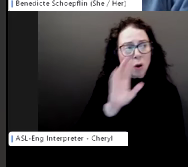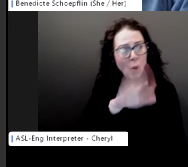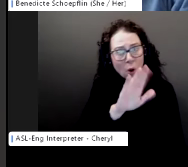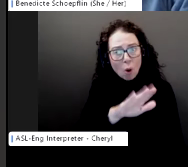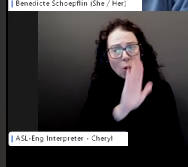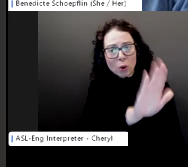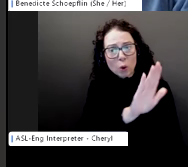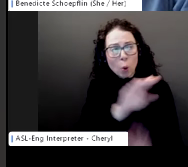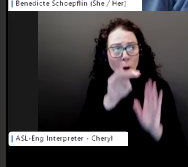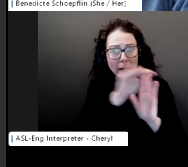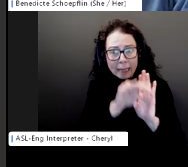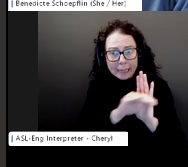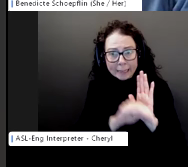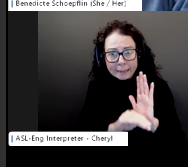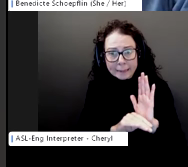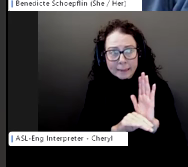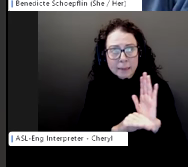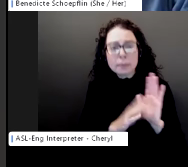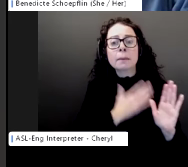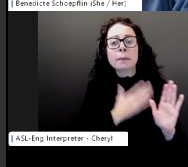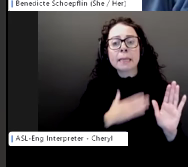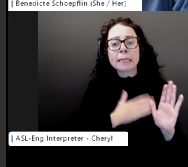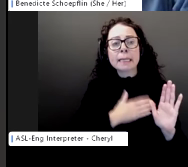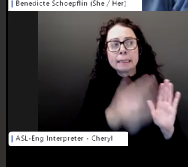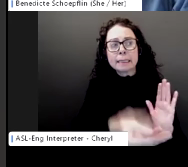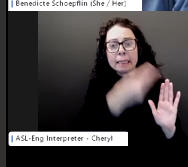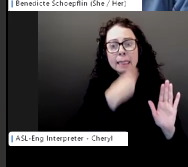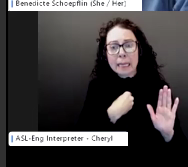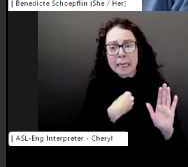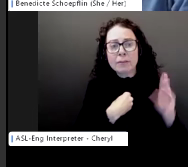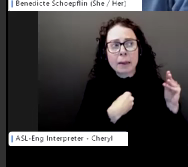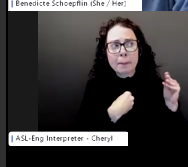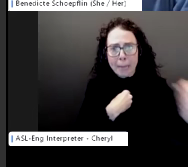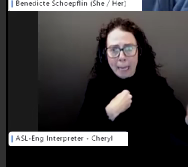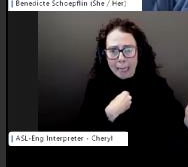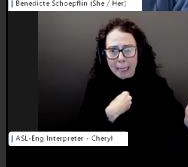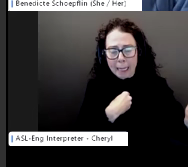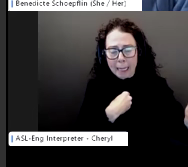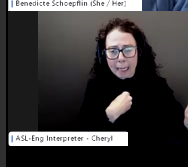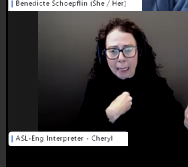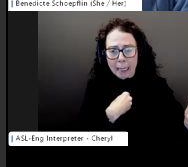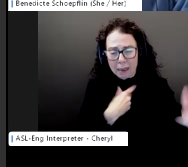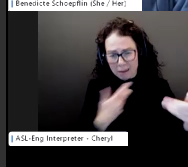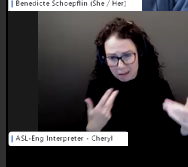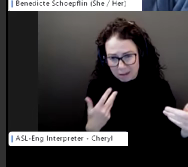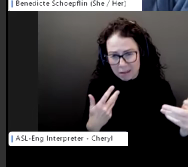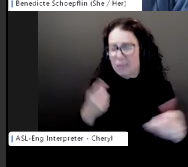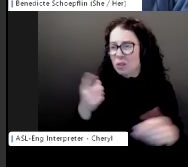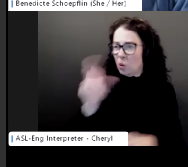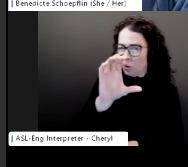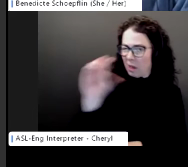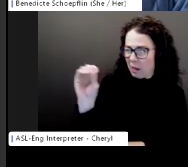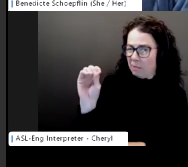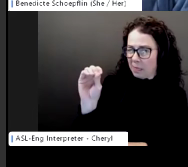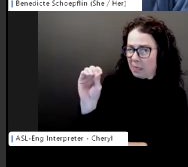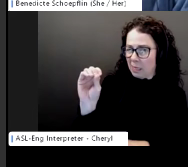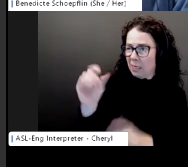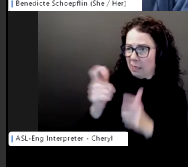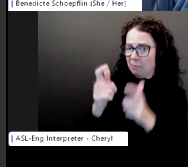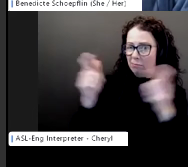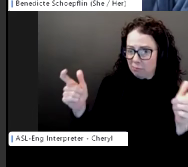list. And then Shoppers Drug Mart can make a business decision of whether to